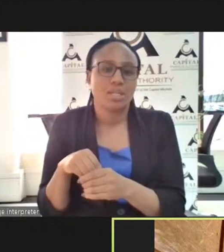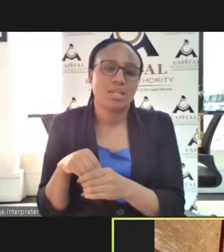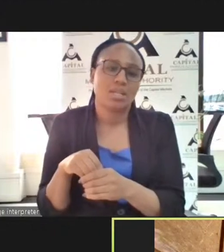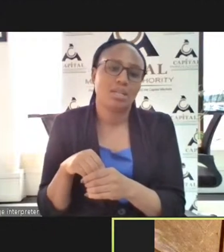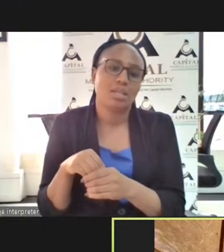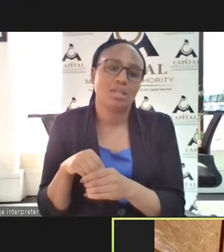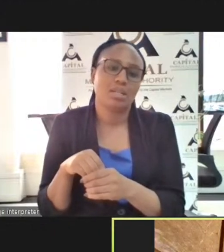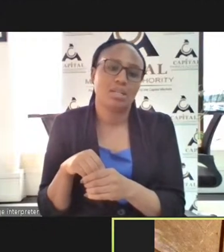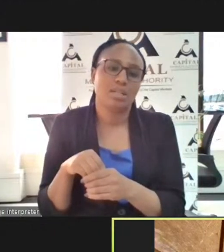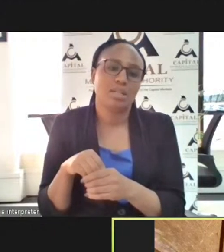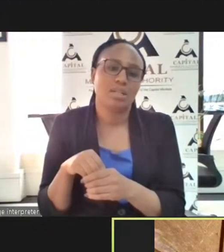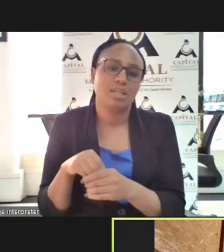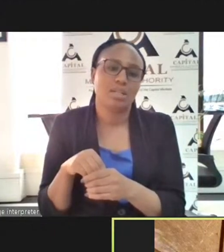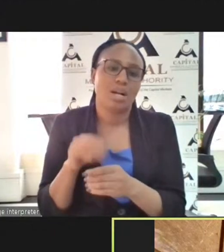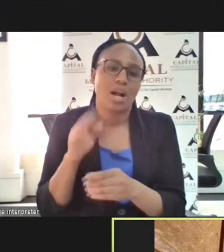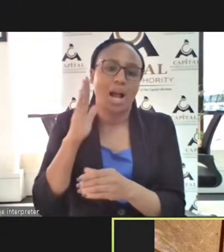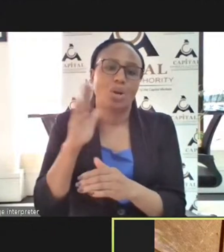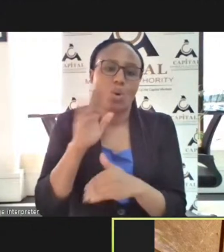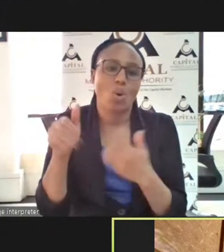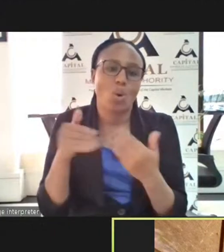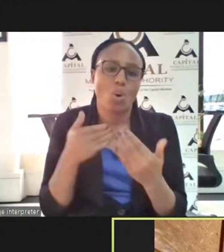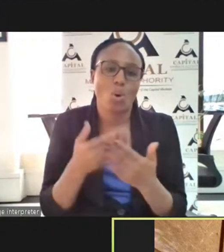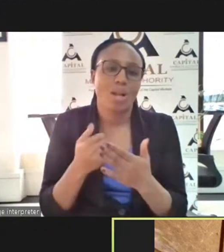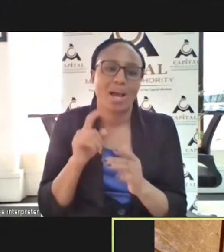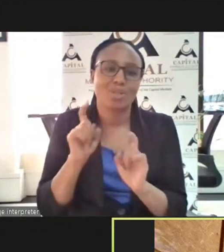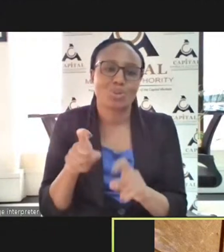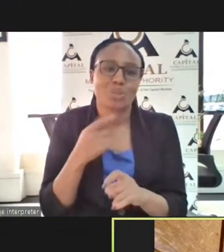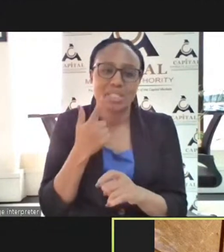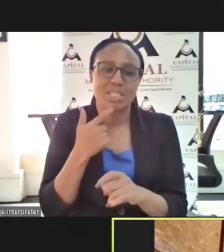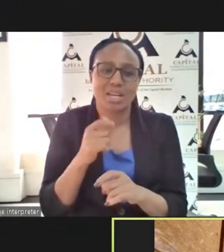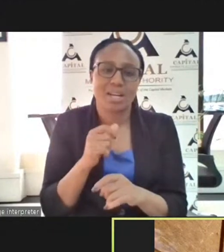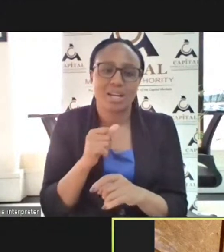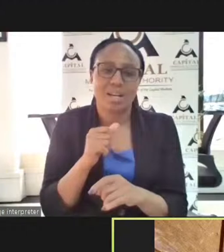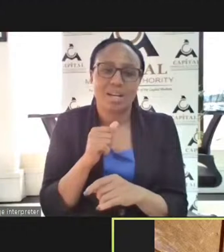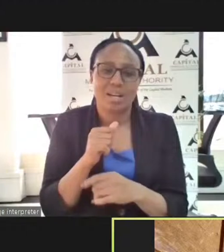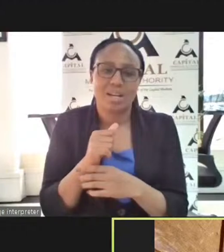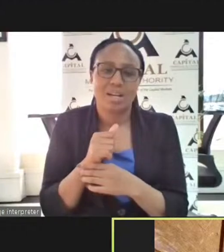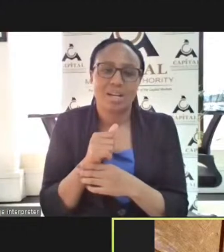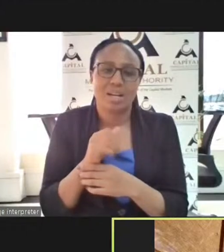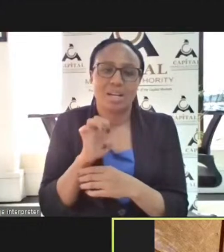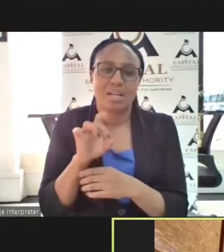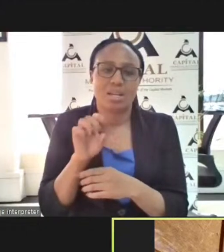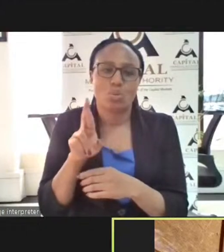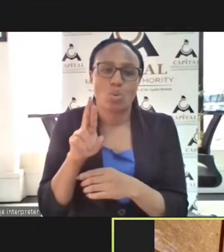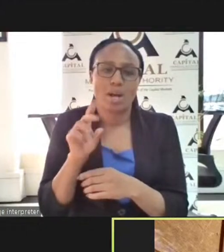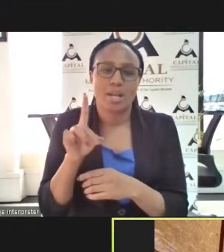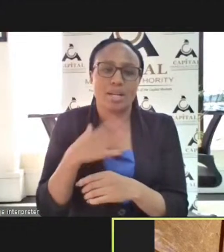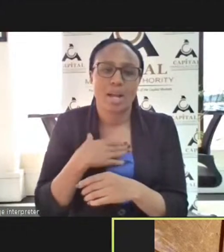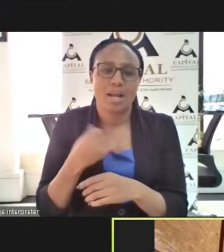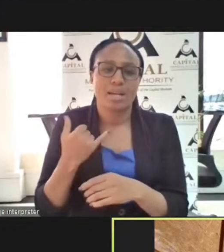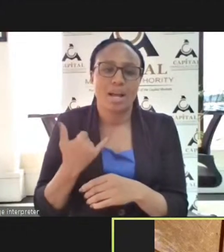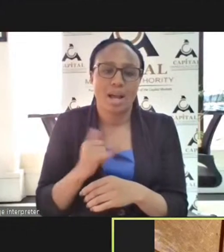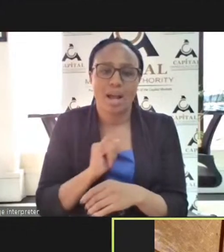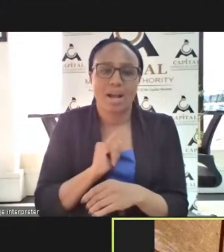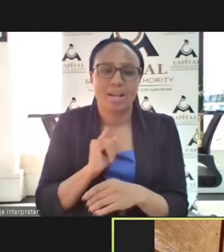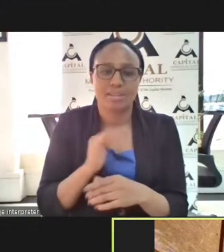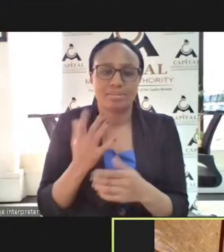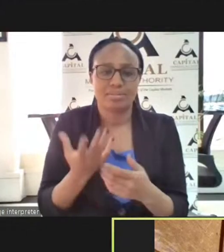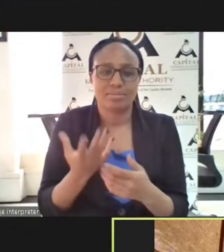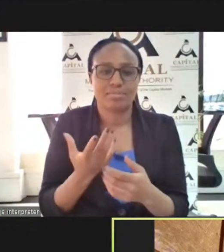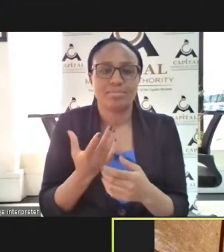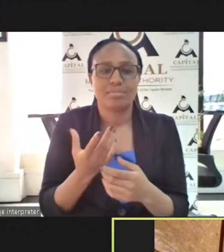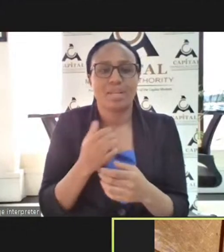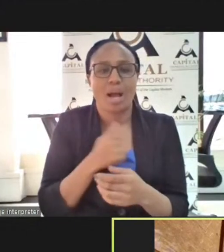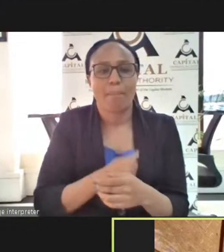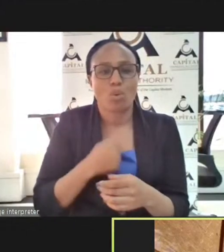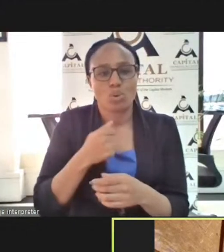Hello, everyone. I should say. I guess I don't. Edward and I are in a way tag teaming. So apologies,